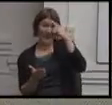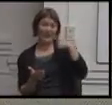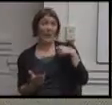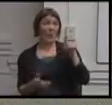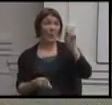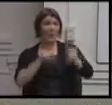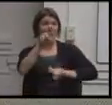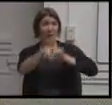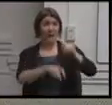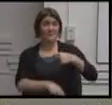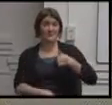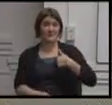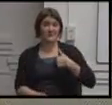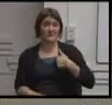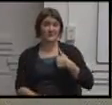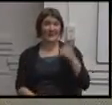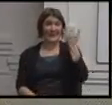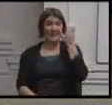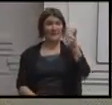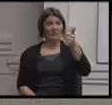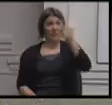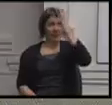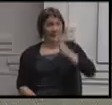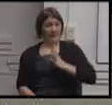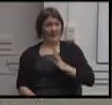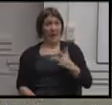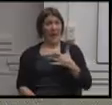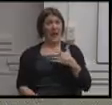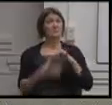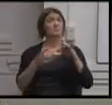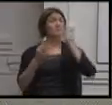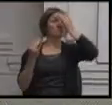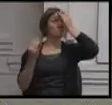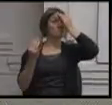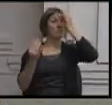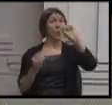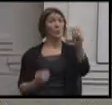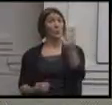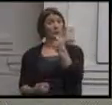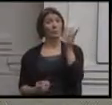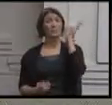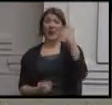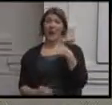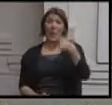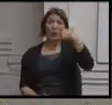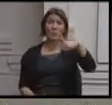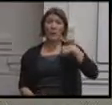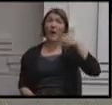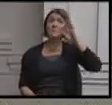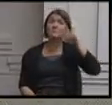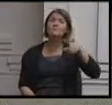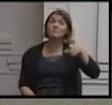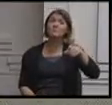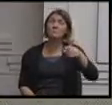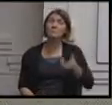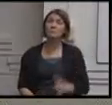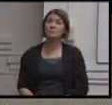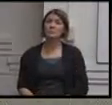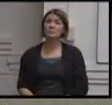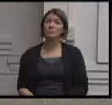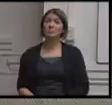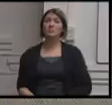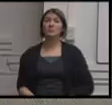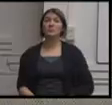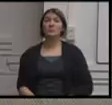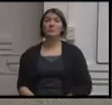don't know that. And if he has something else in mind, I'd like to hear it. And I think that the idea of